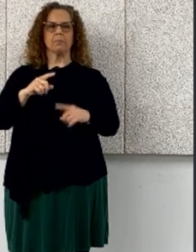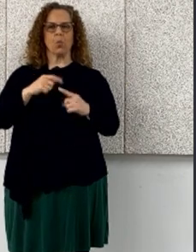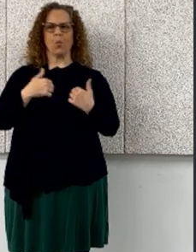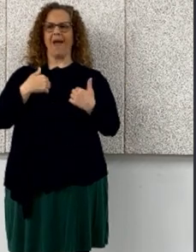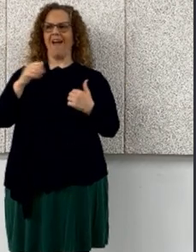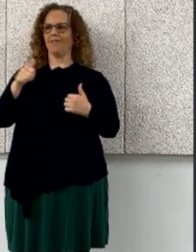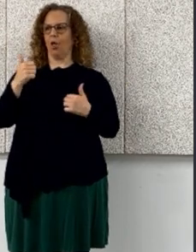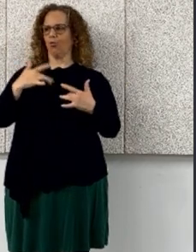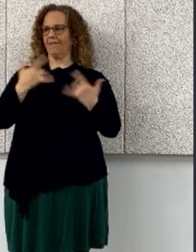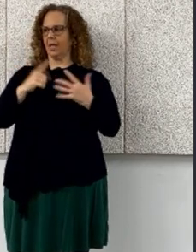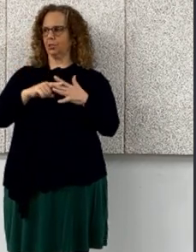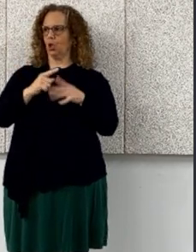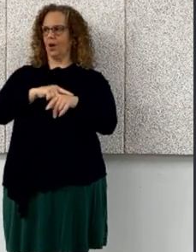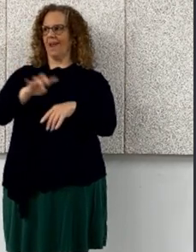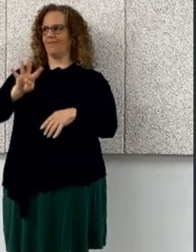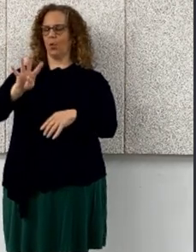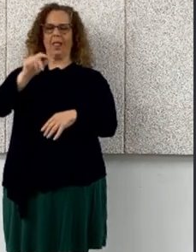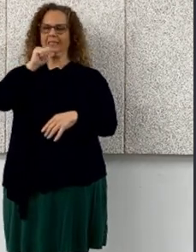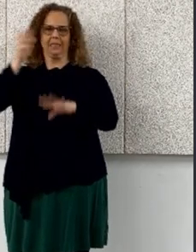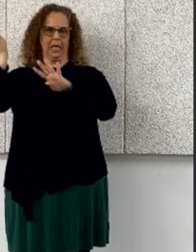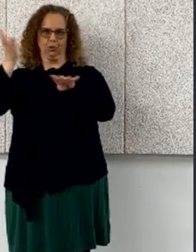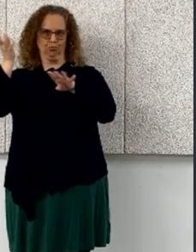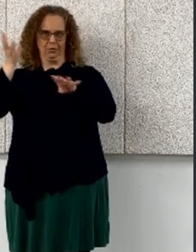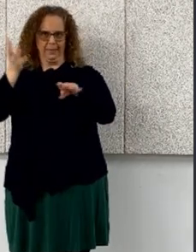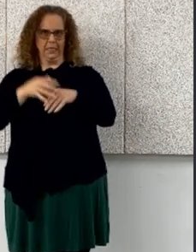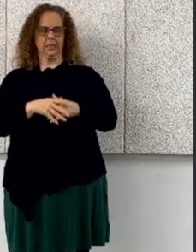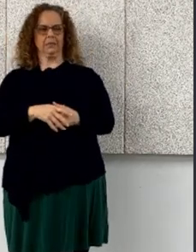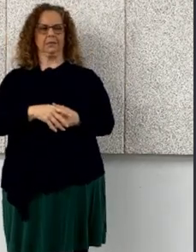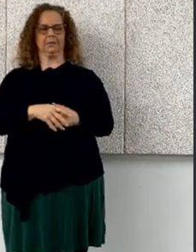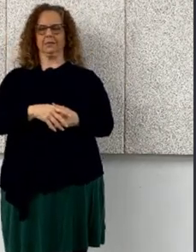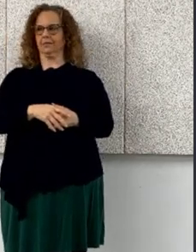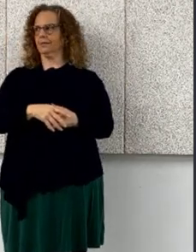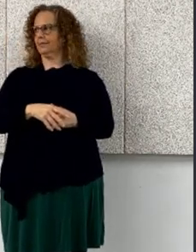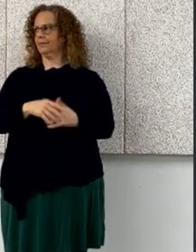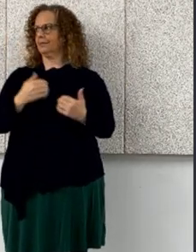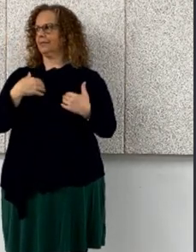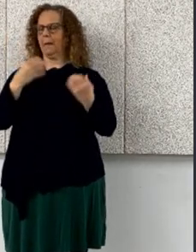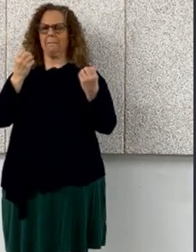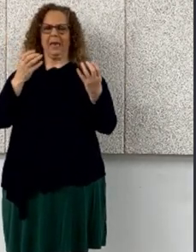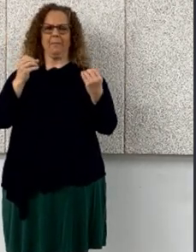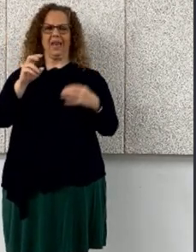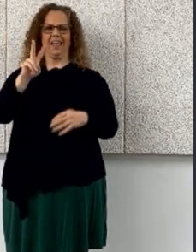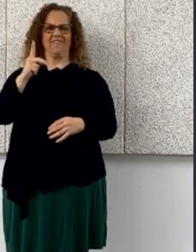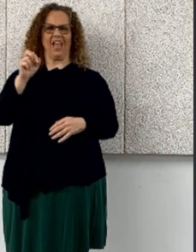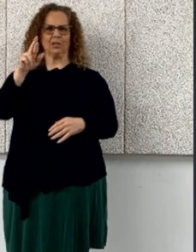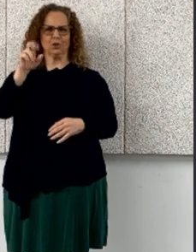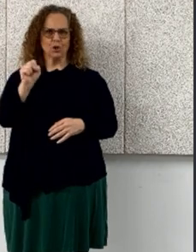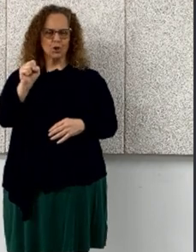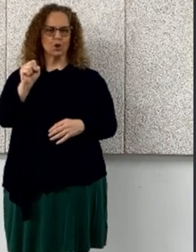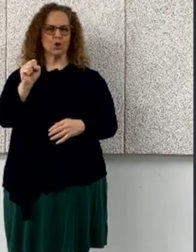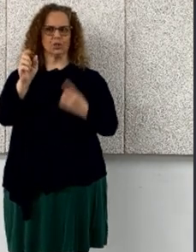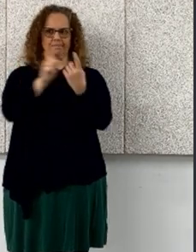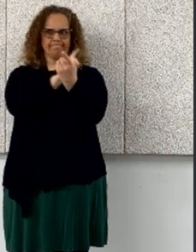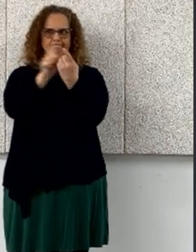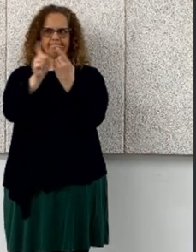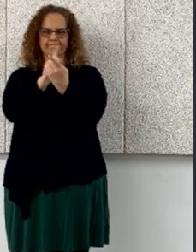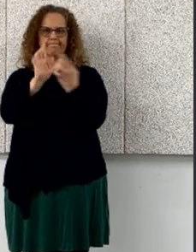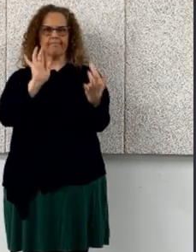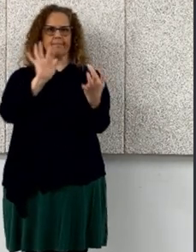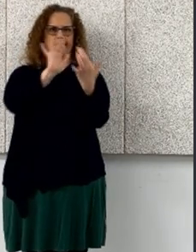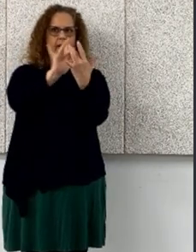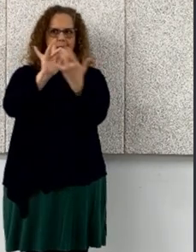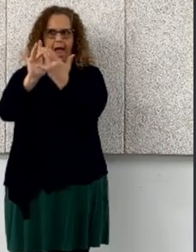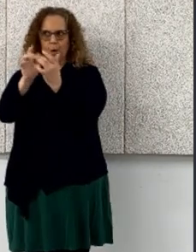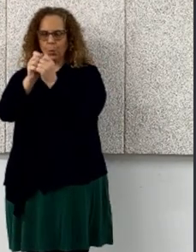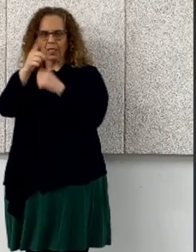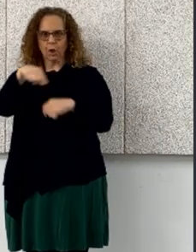4 o'clock. Please join me, Lindsay, and Abel today. There's tons of vendors, tons of service providers to meet you all and connect.